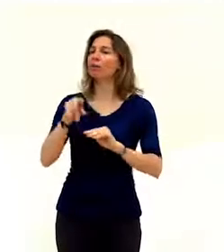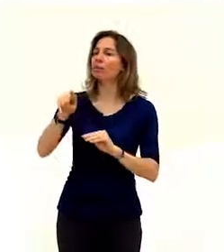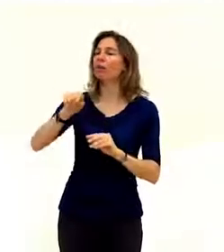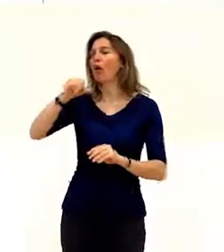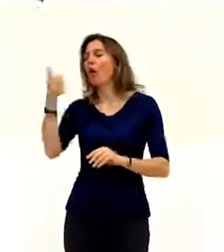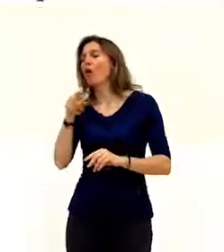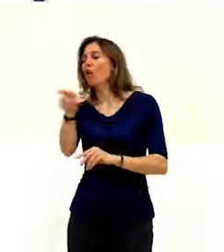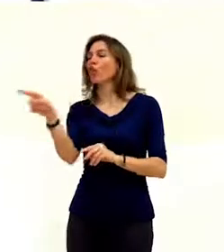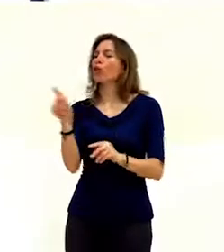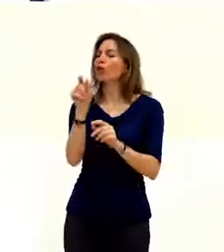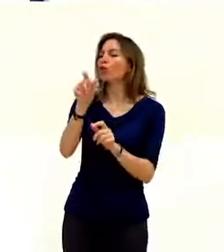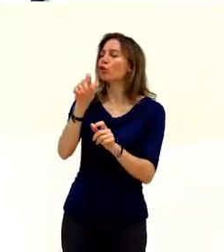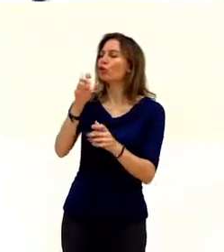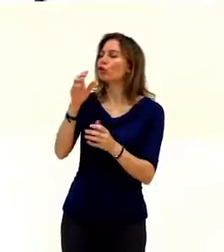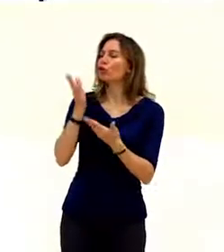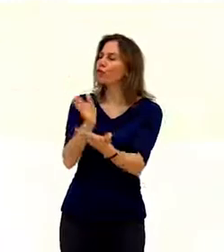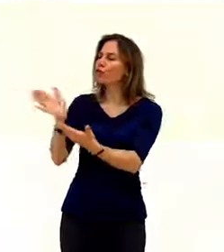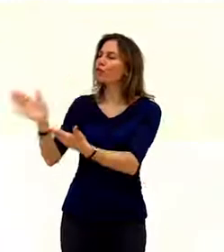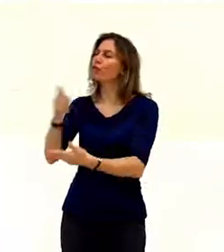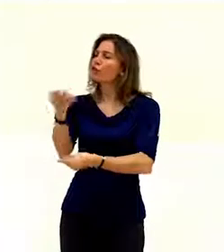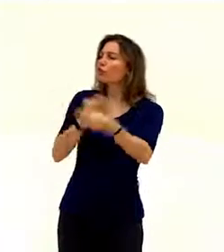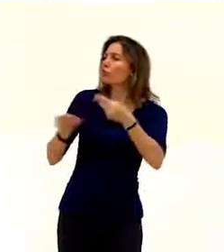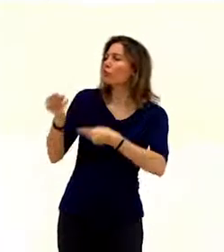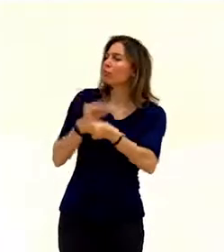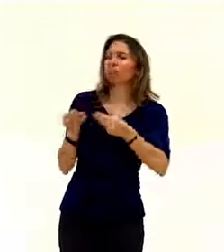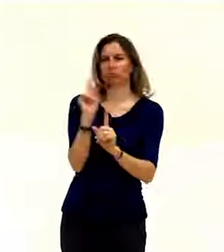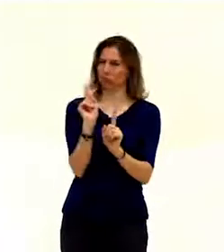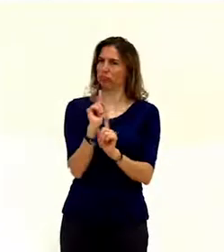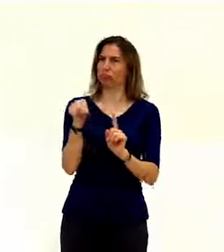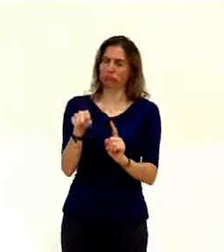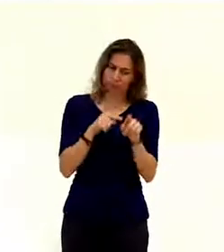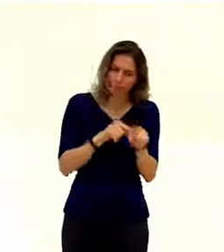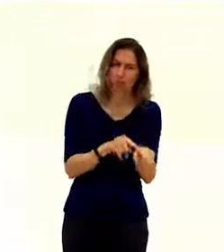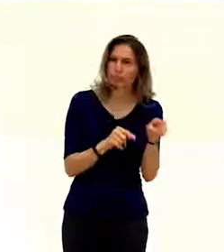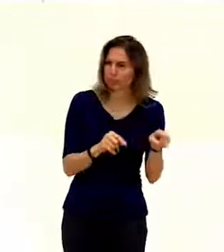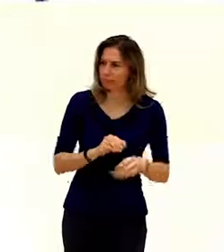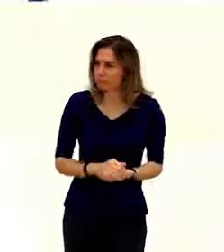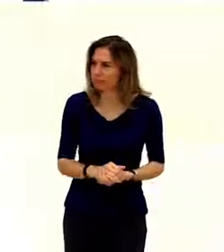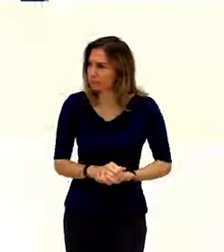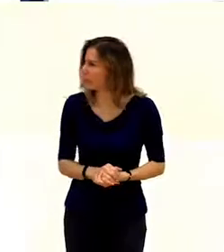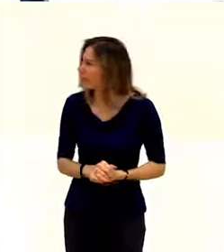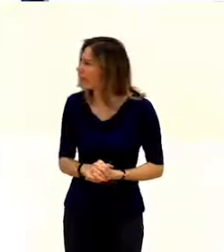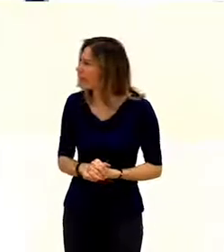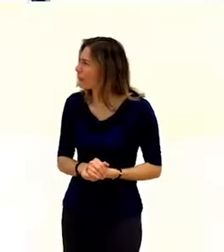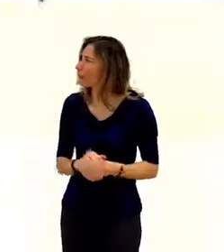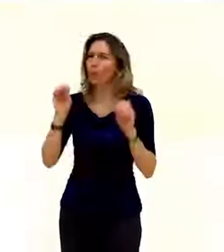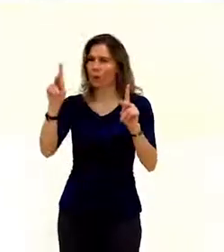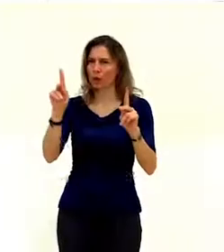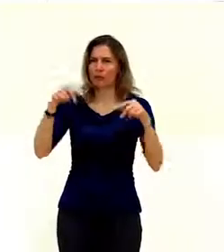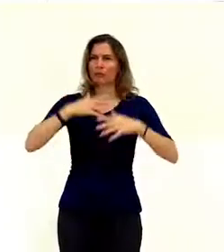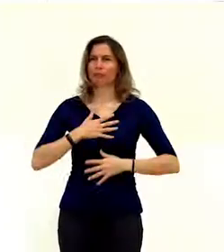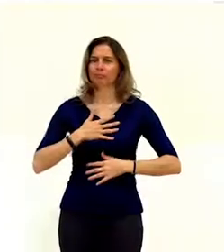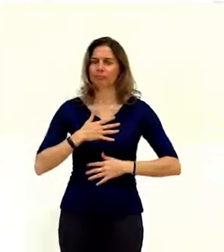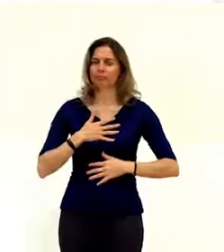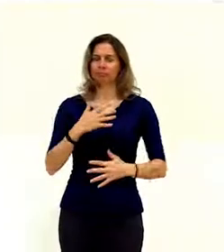public services. take a breath, take a breath here, and we go